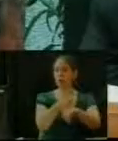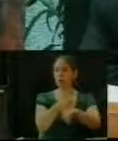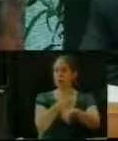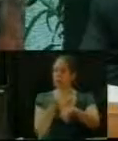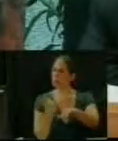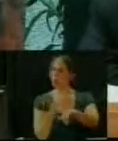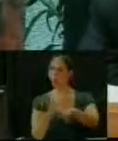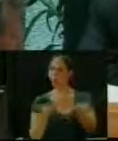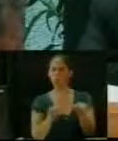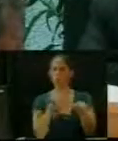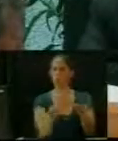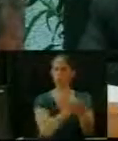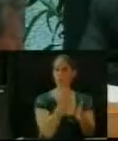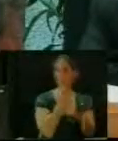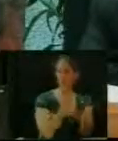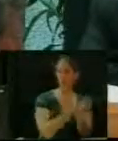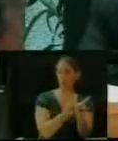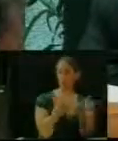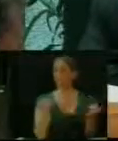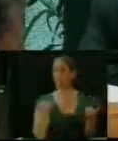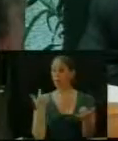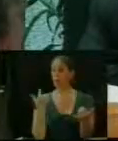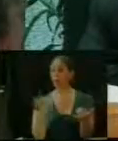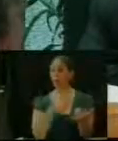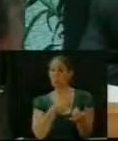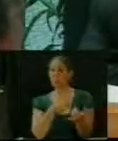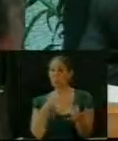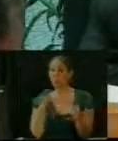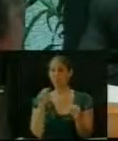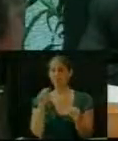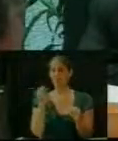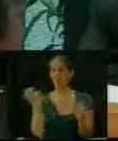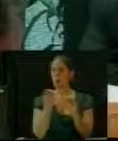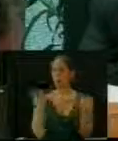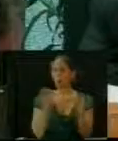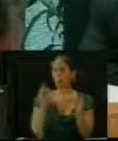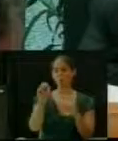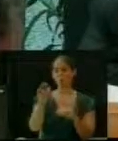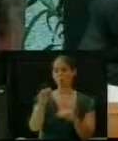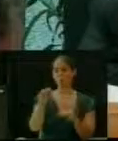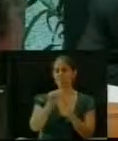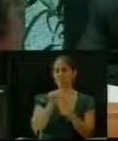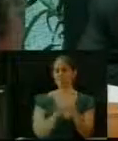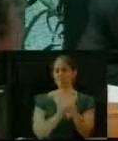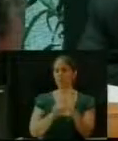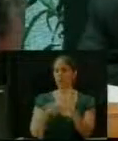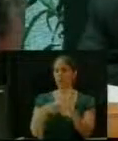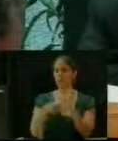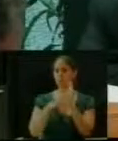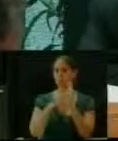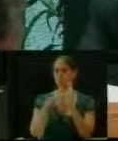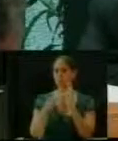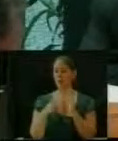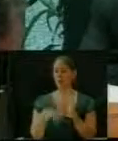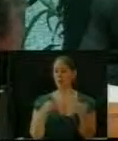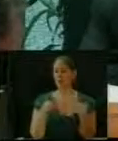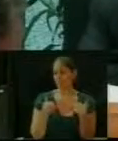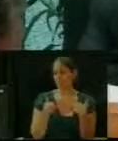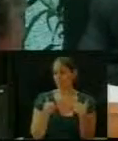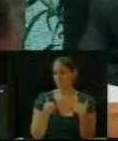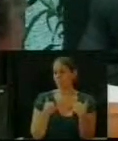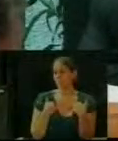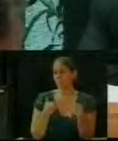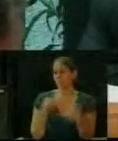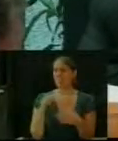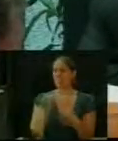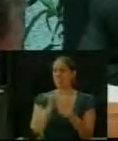have any requirements by the state of what exactly to put in a policy, okay?